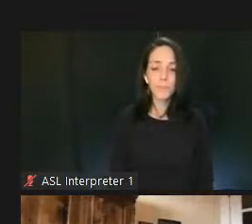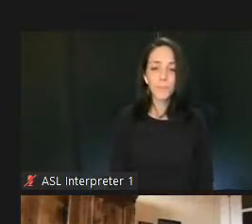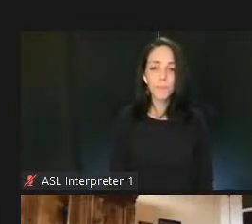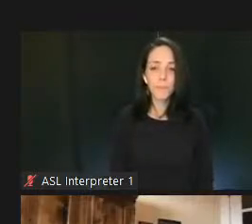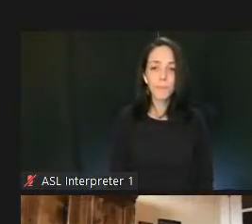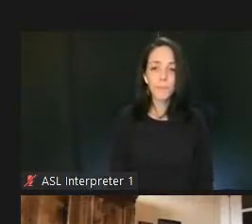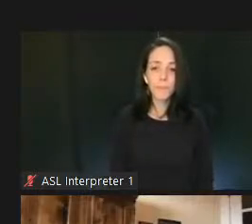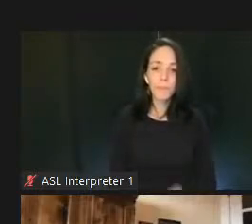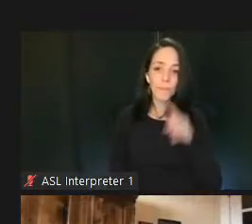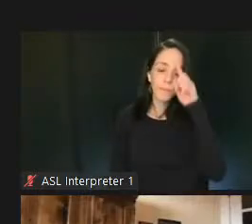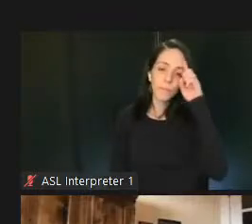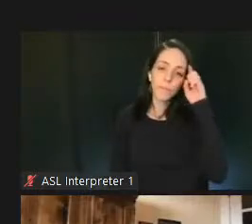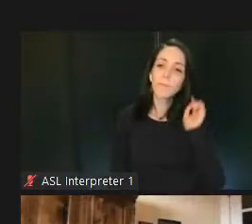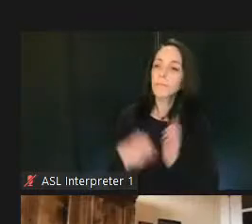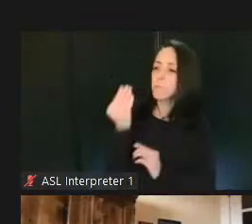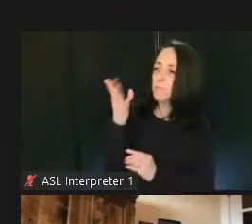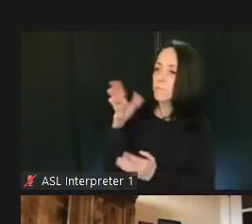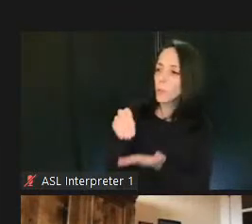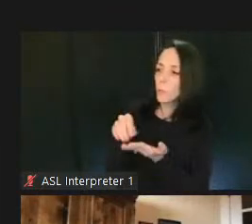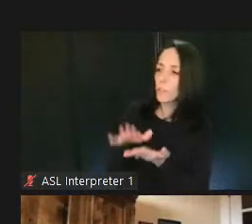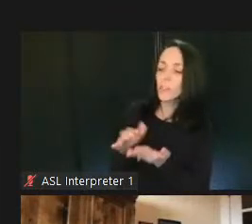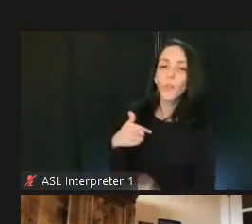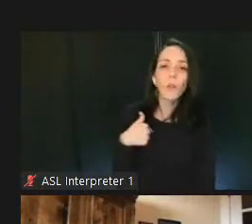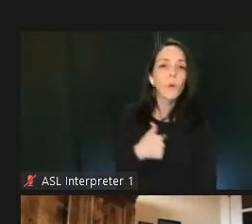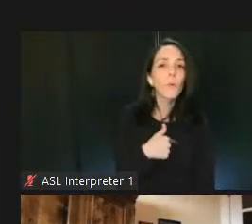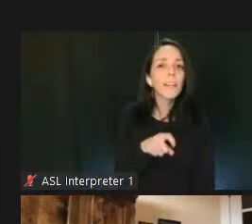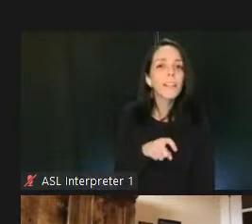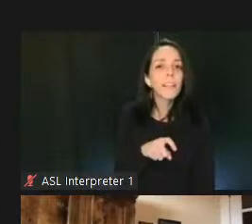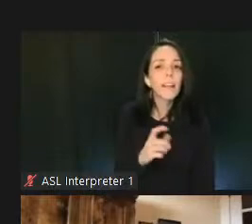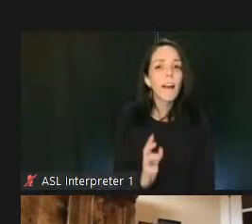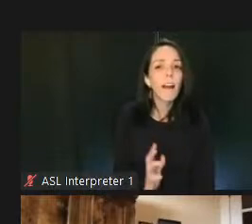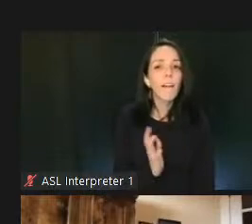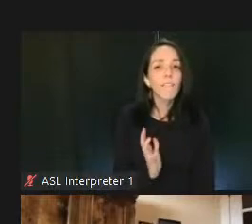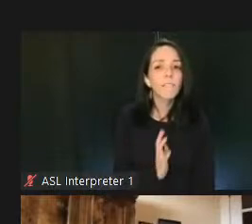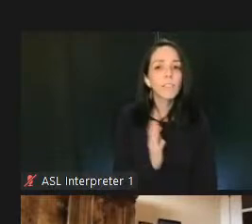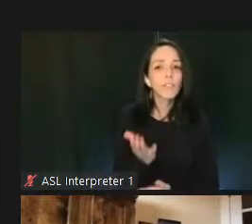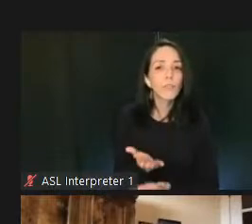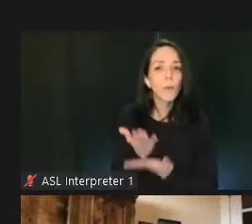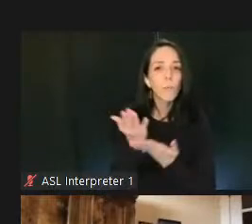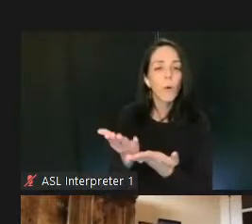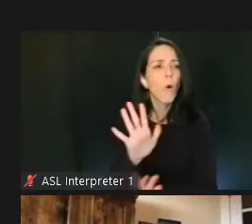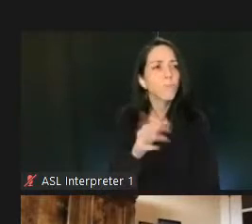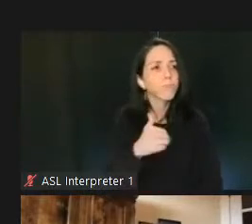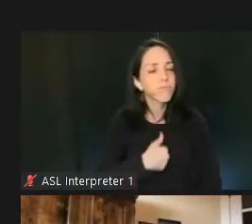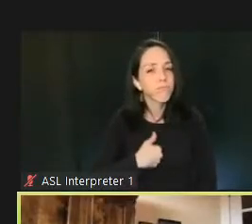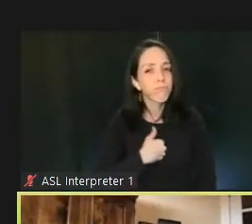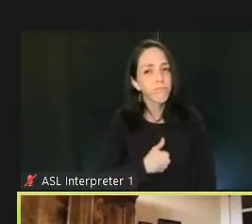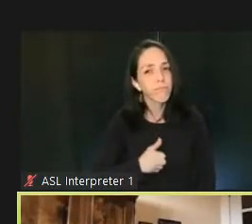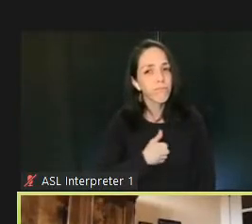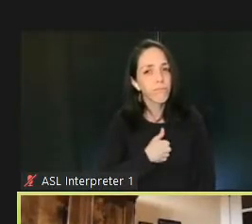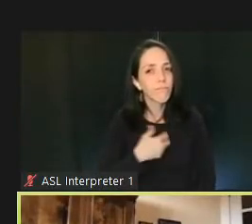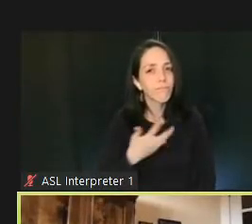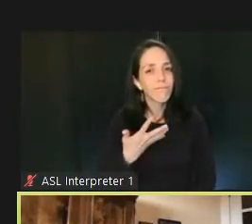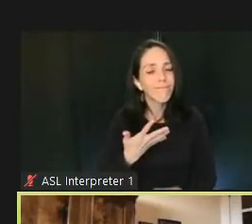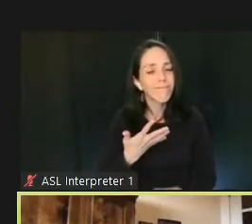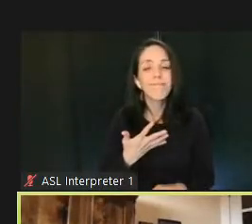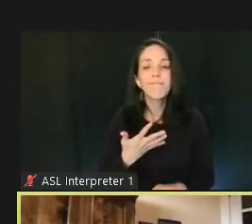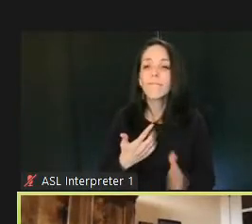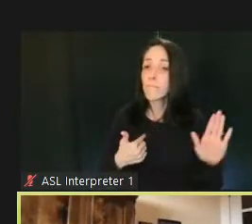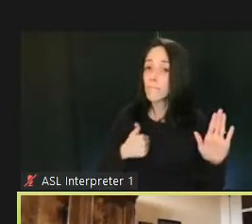Just for the record, Chair Beachy, we need an official motion. I'll make the motion to adopt. Sorry, jumped ahead. If we